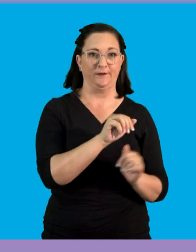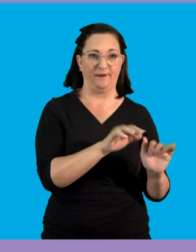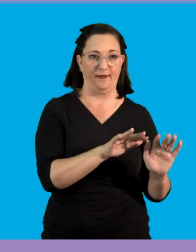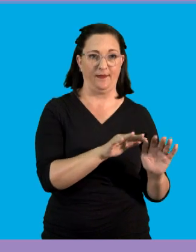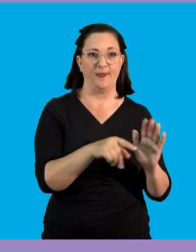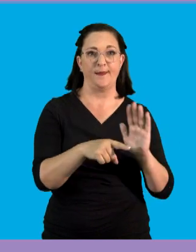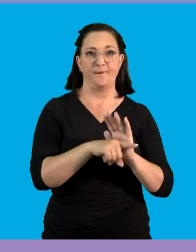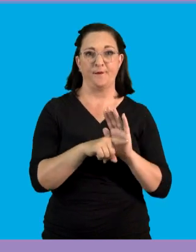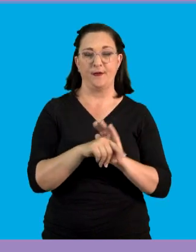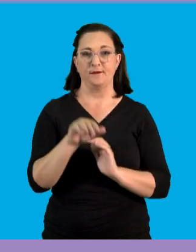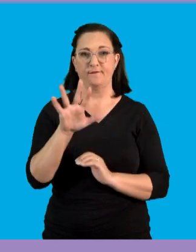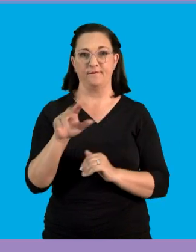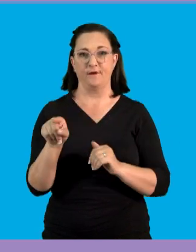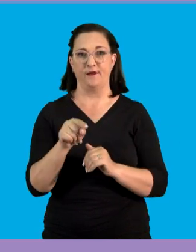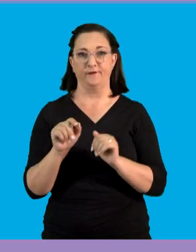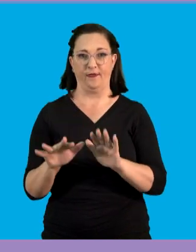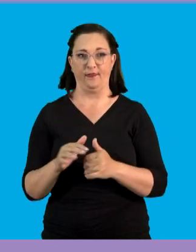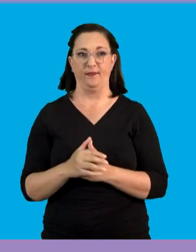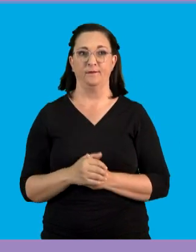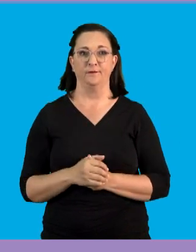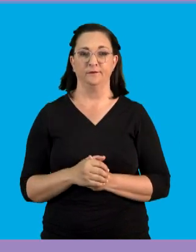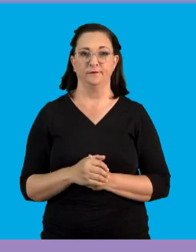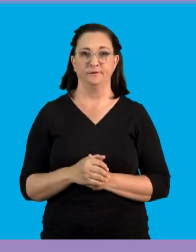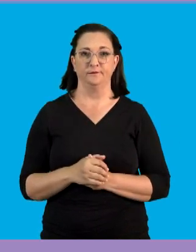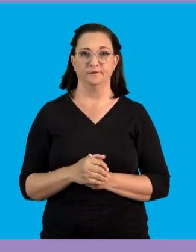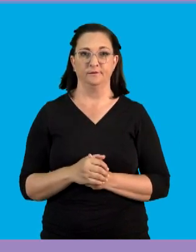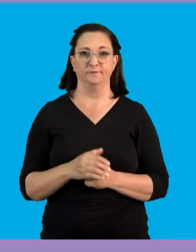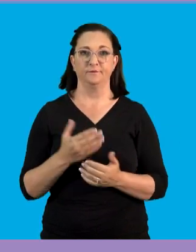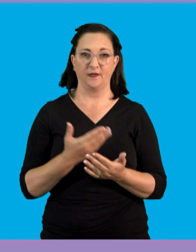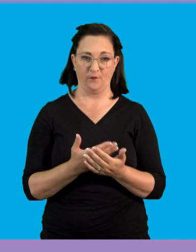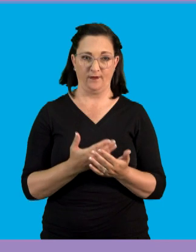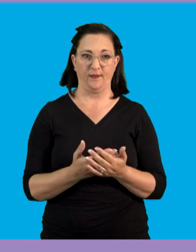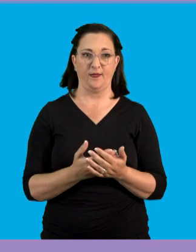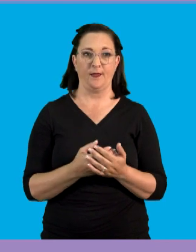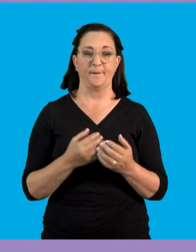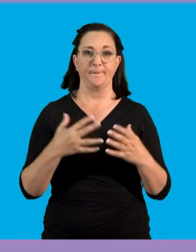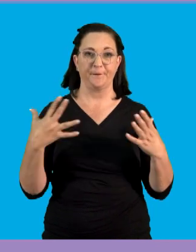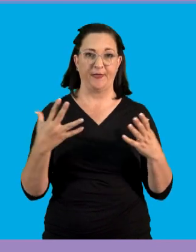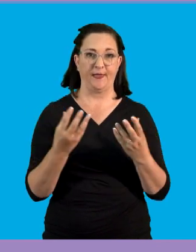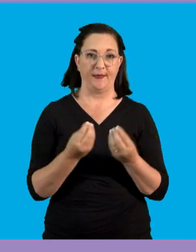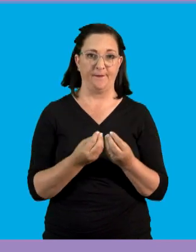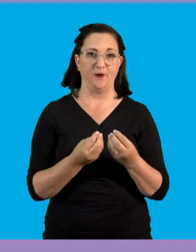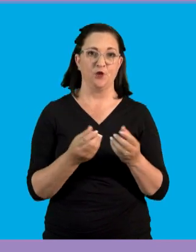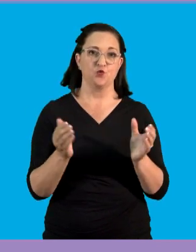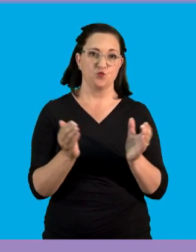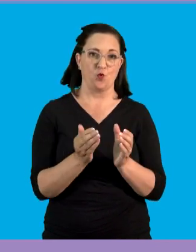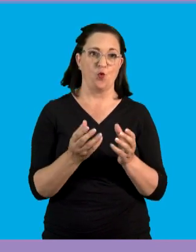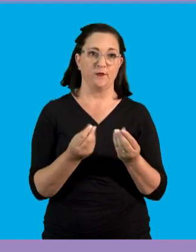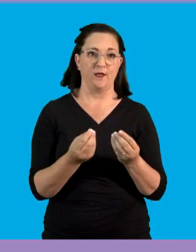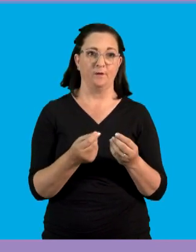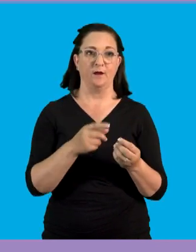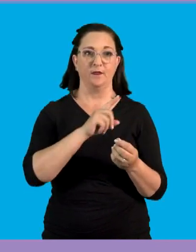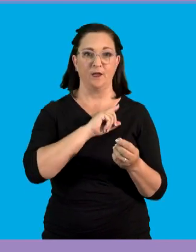4/10 minus 5/10. And we can already minus a bigger number from a smaller number. We know our answer is going